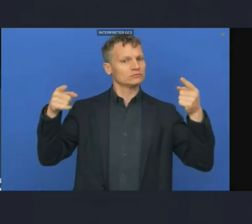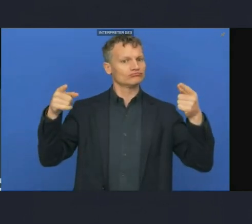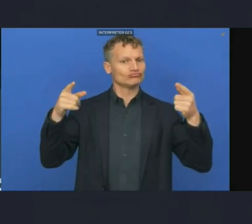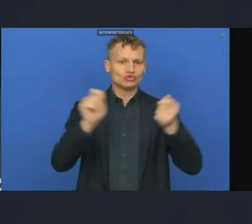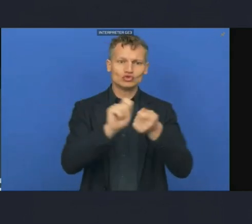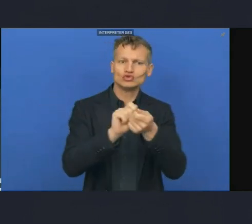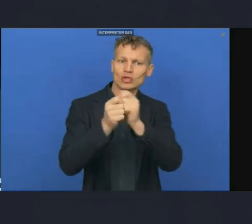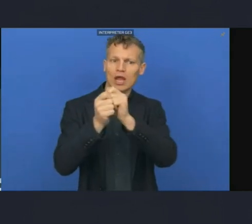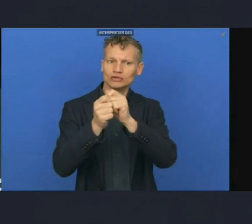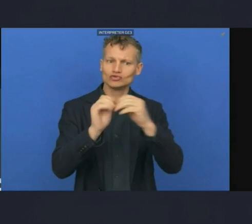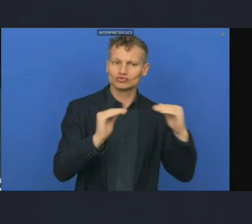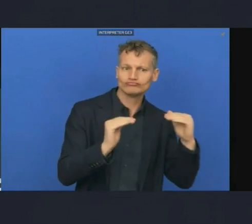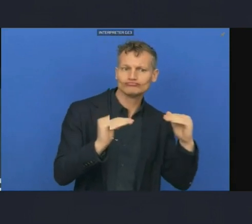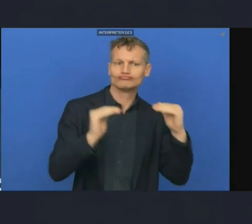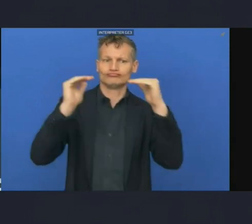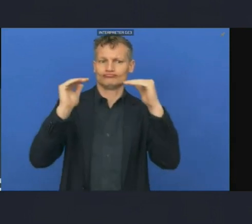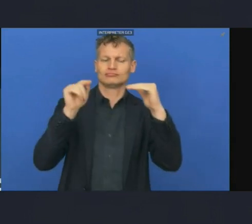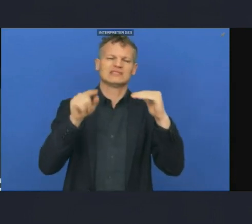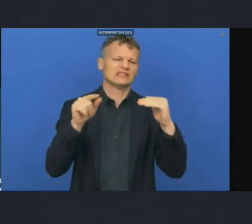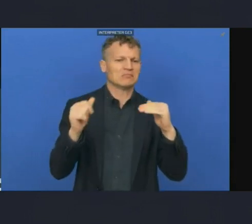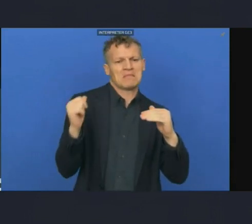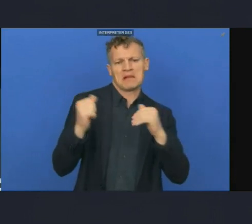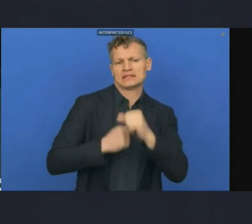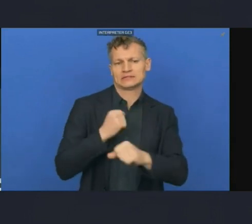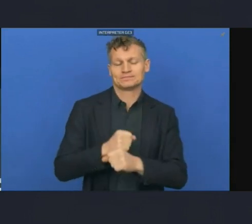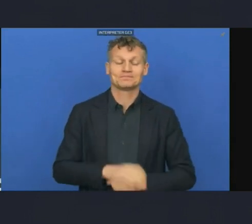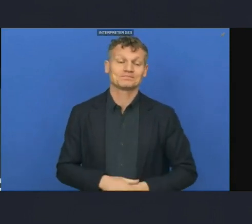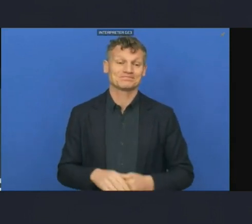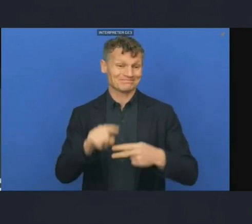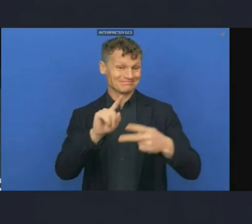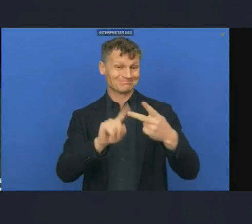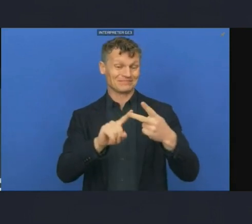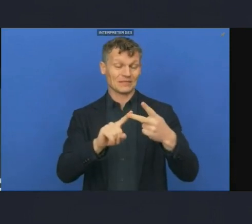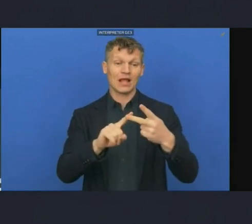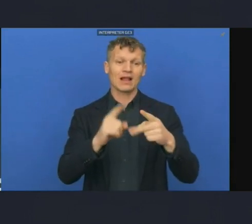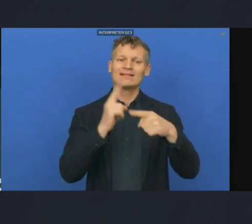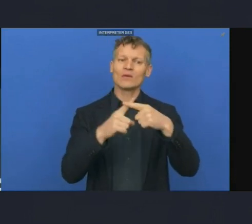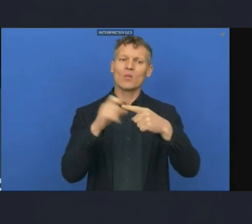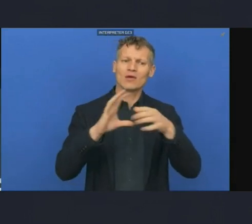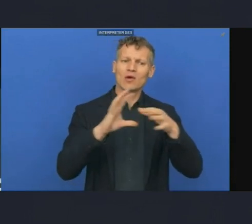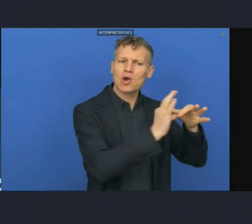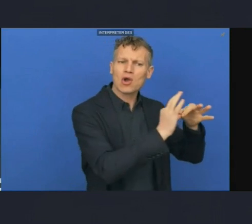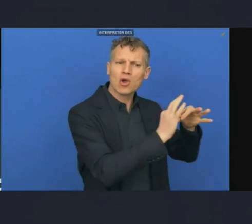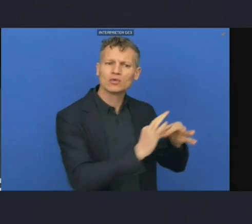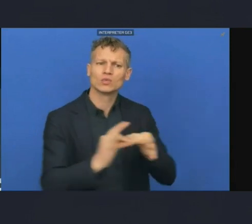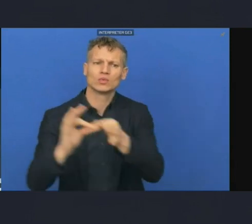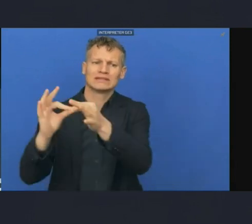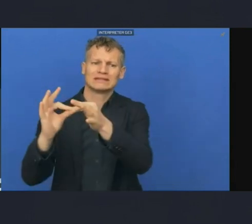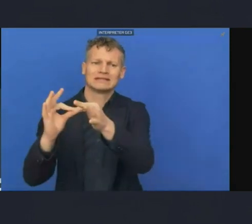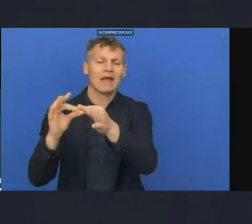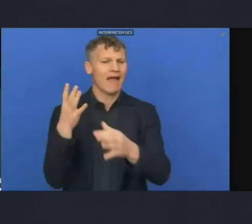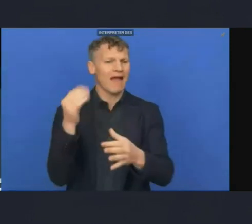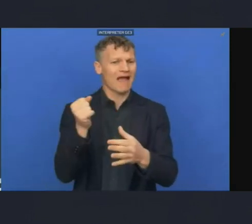The second one is more about continuity, but I mentioned it. We have also specific sport